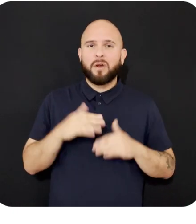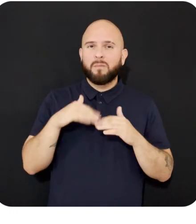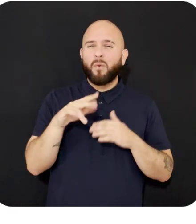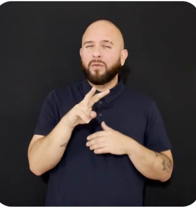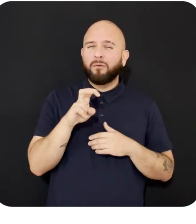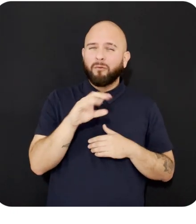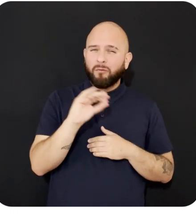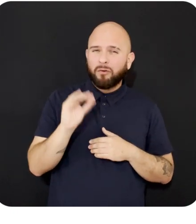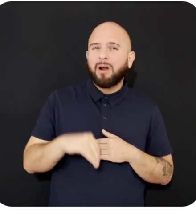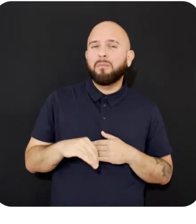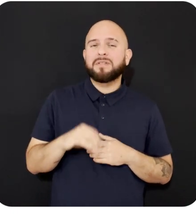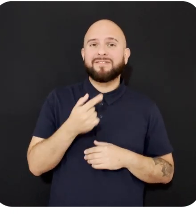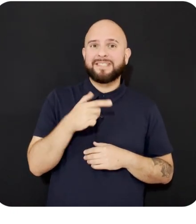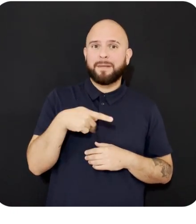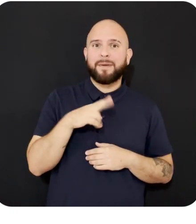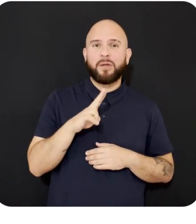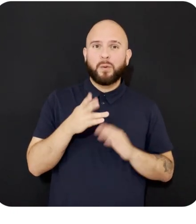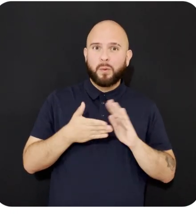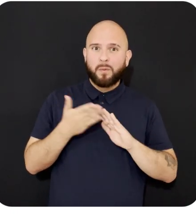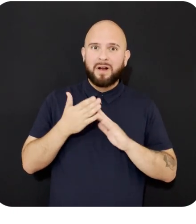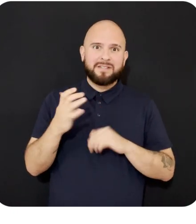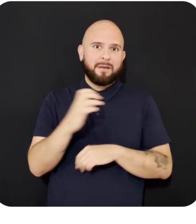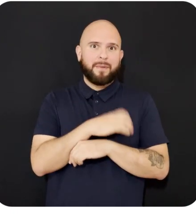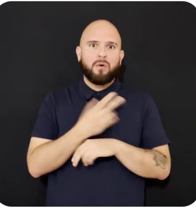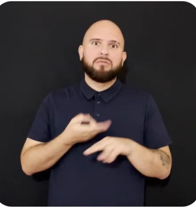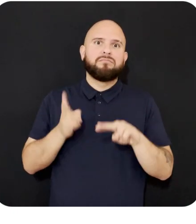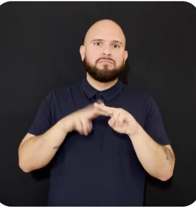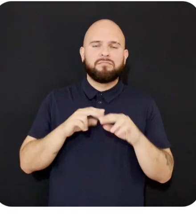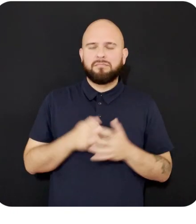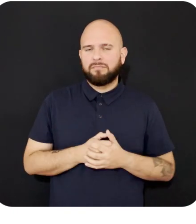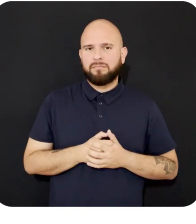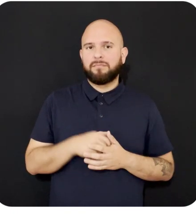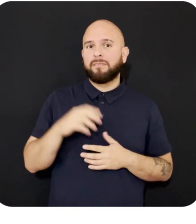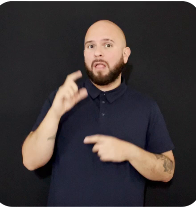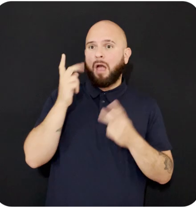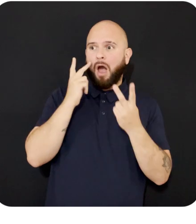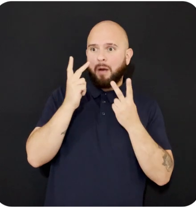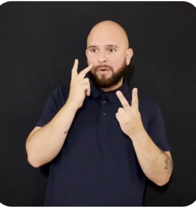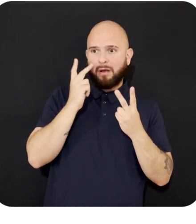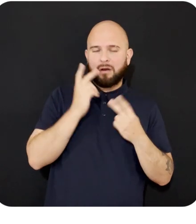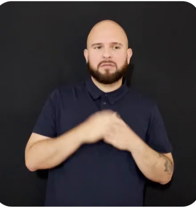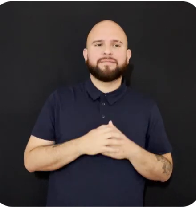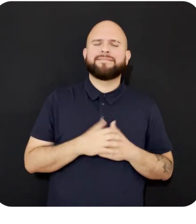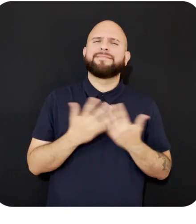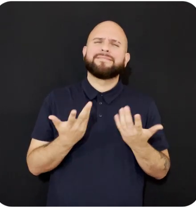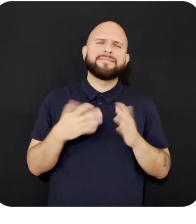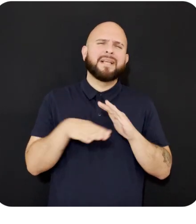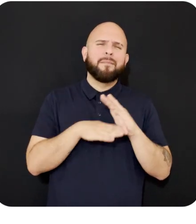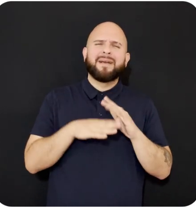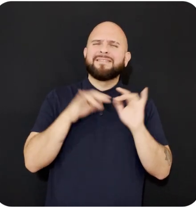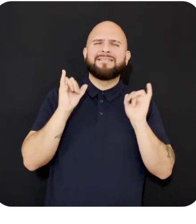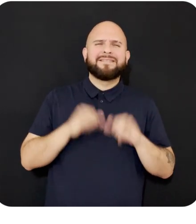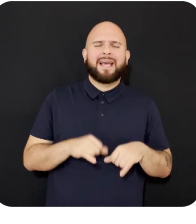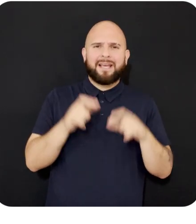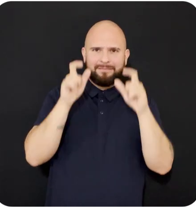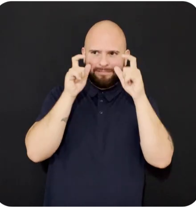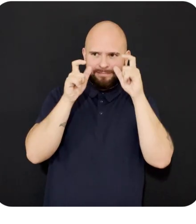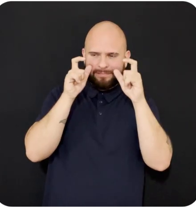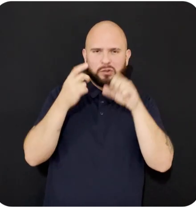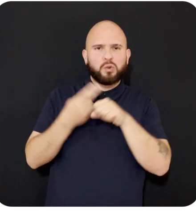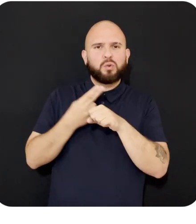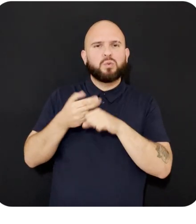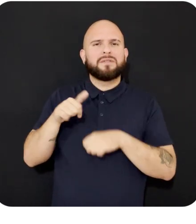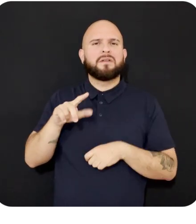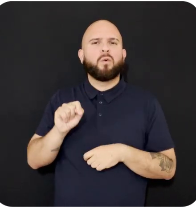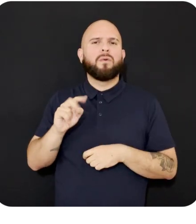than 200% of the GPU processing power. As for optics, this is basically the exact same optical